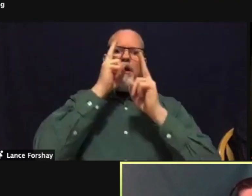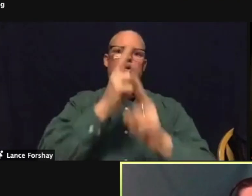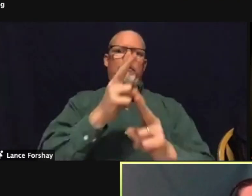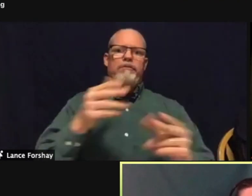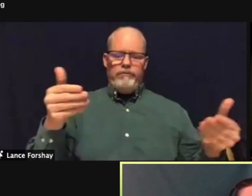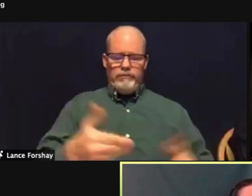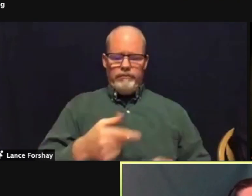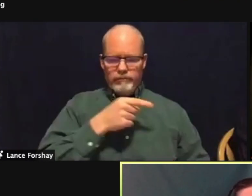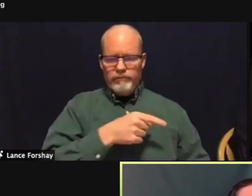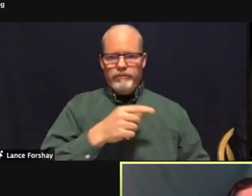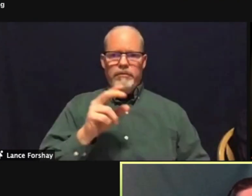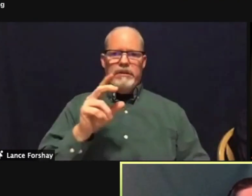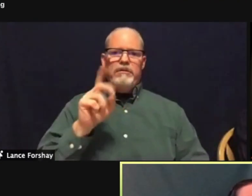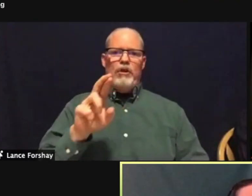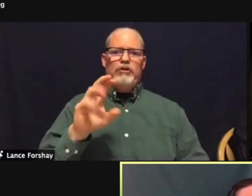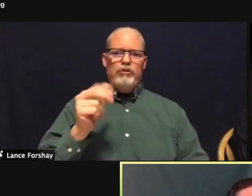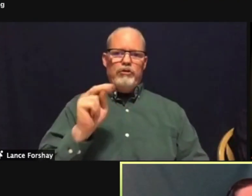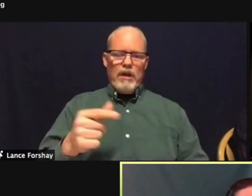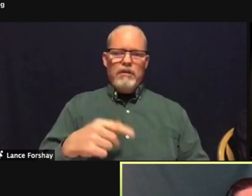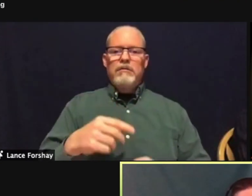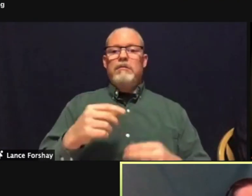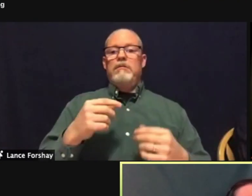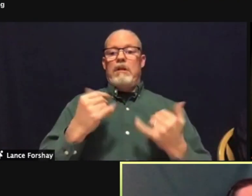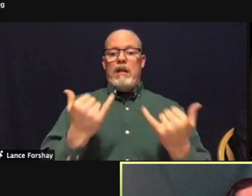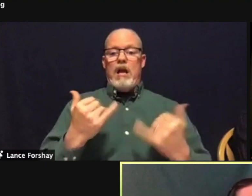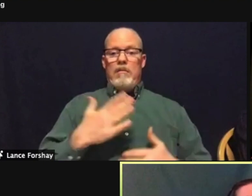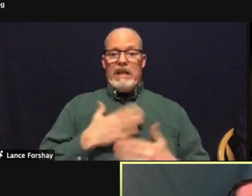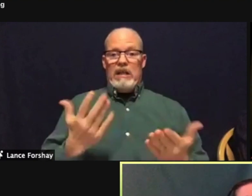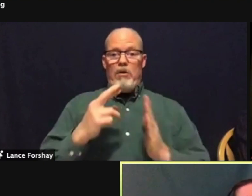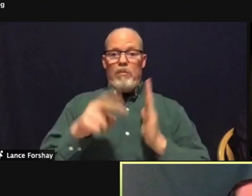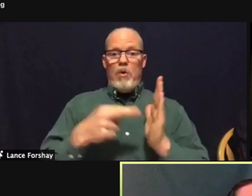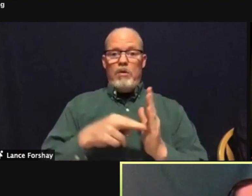Dr. Hwang Chang. My role today,